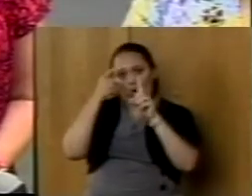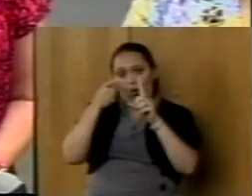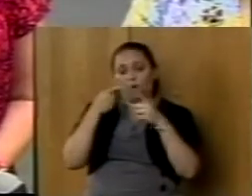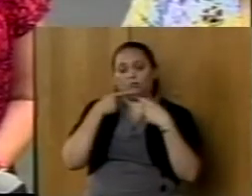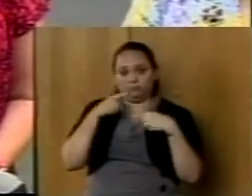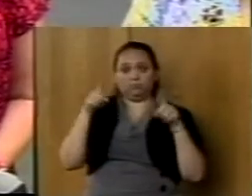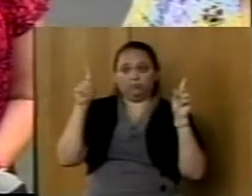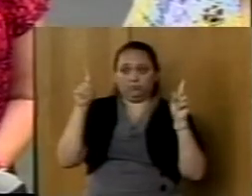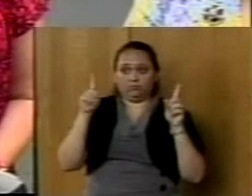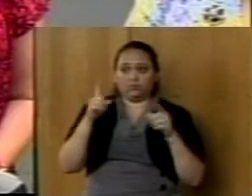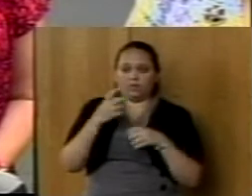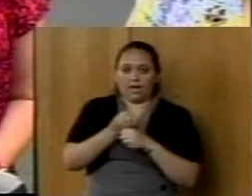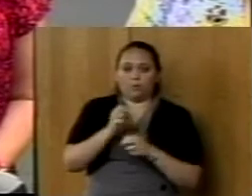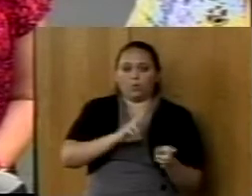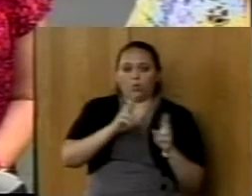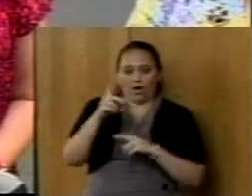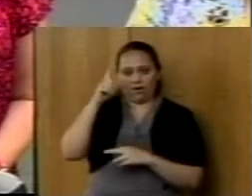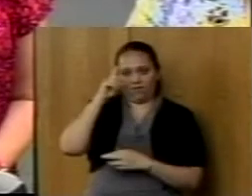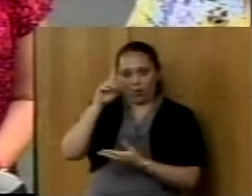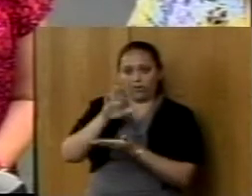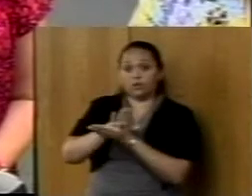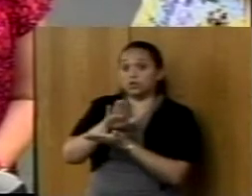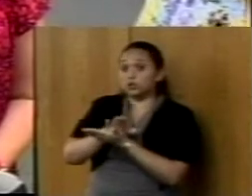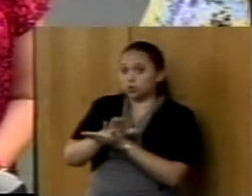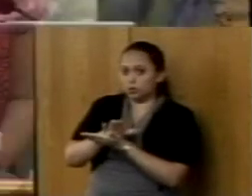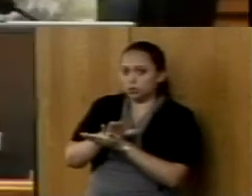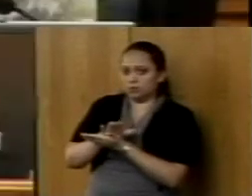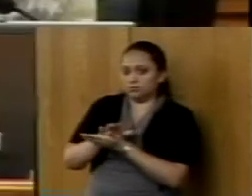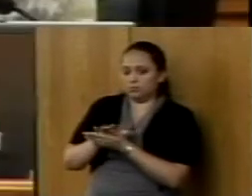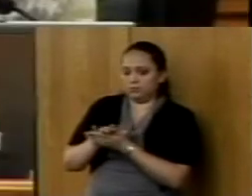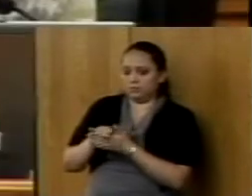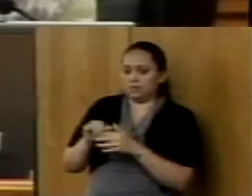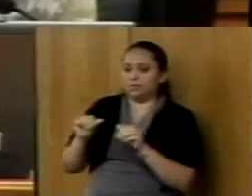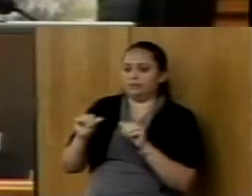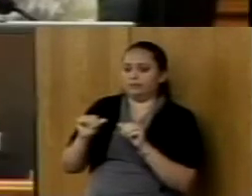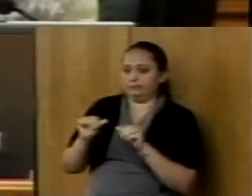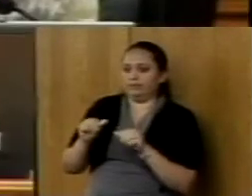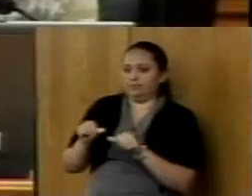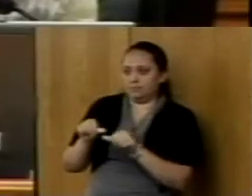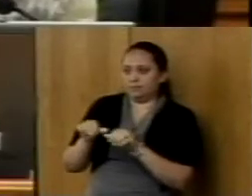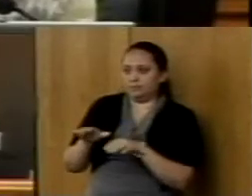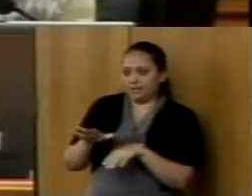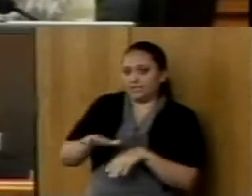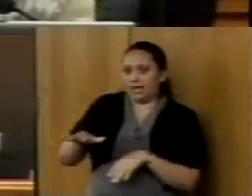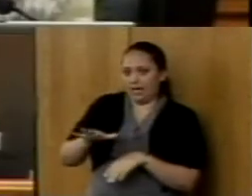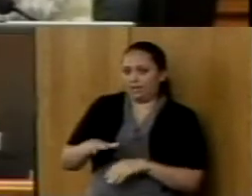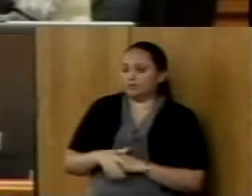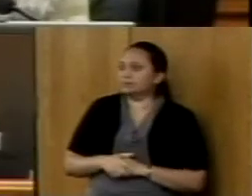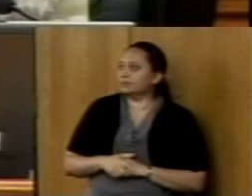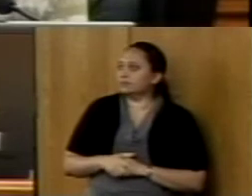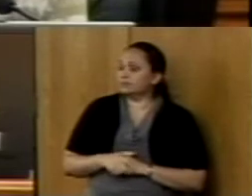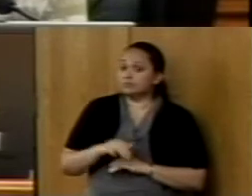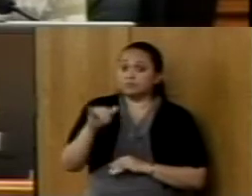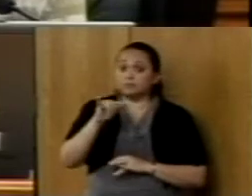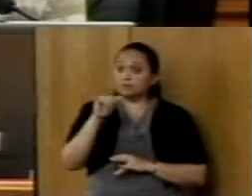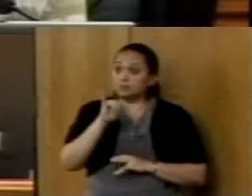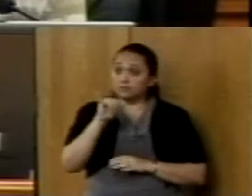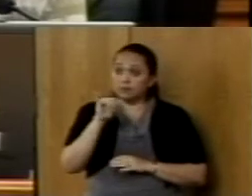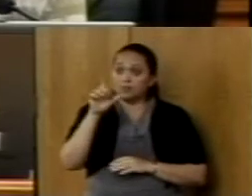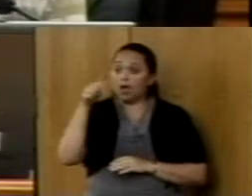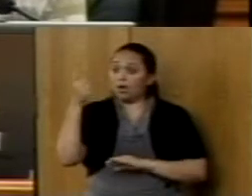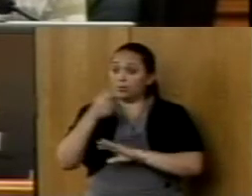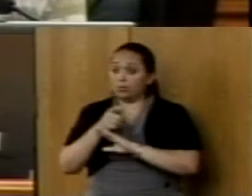regular school setting in the school district. Okay, and as the same as the other programs, have you evaluated